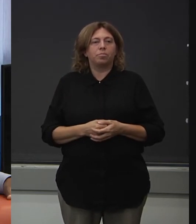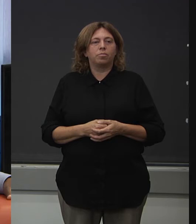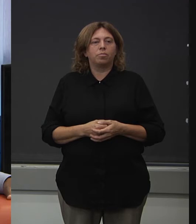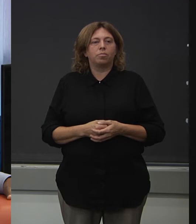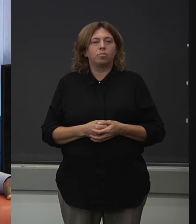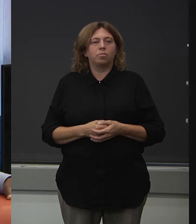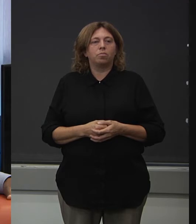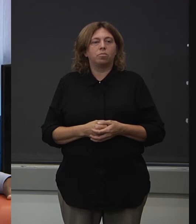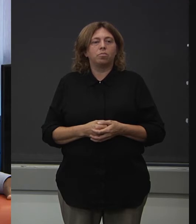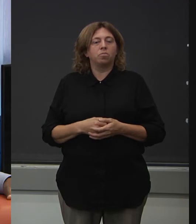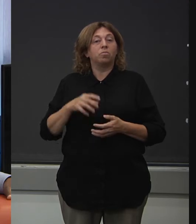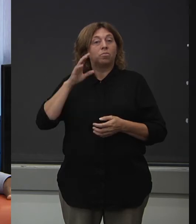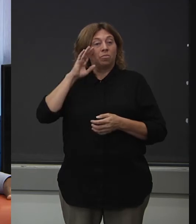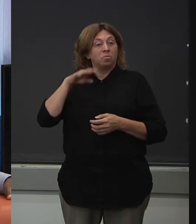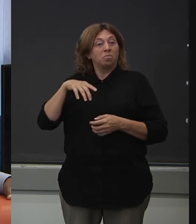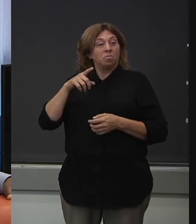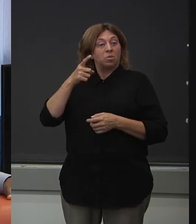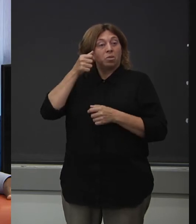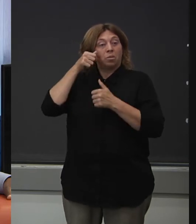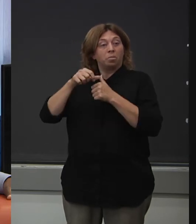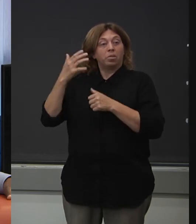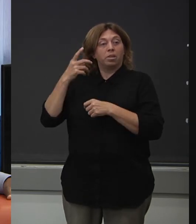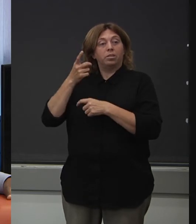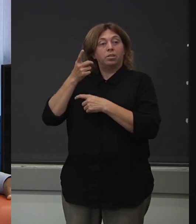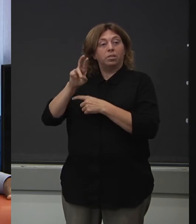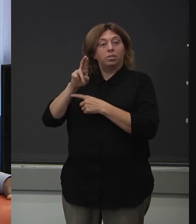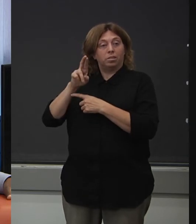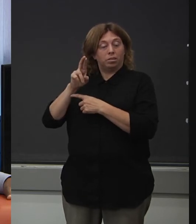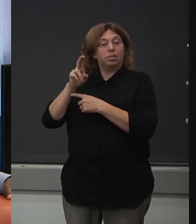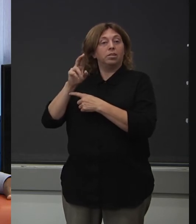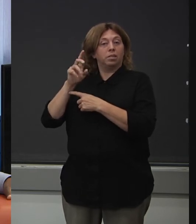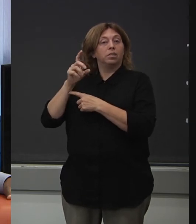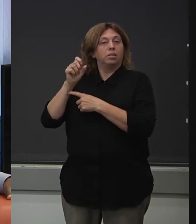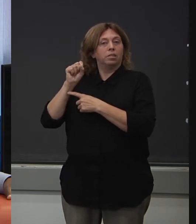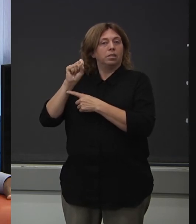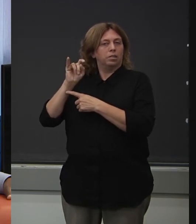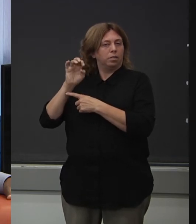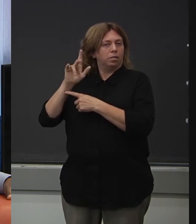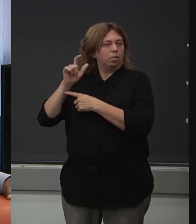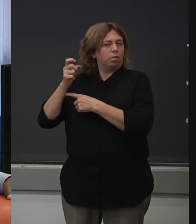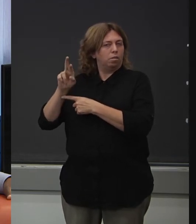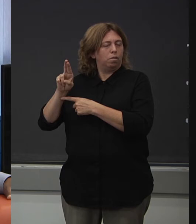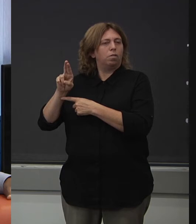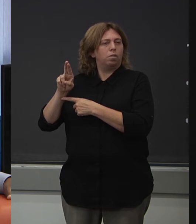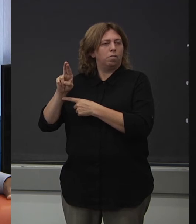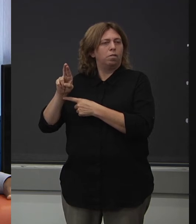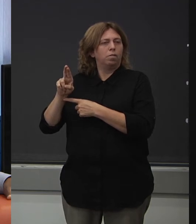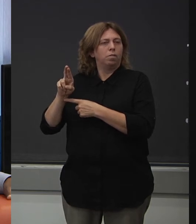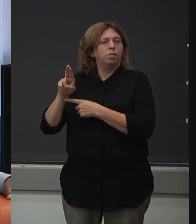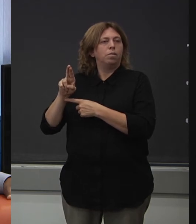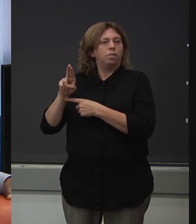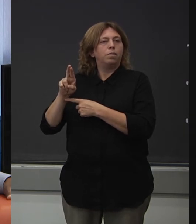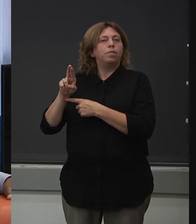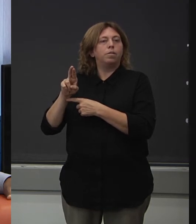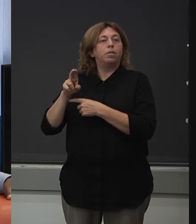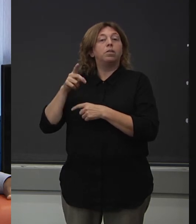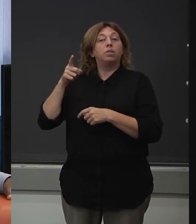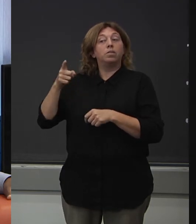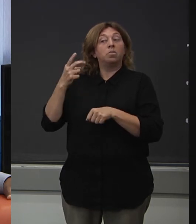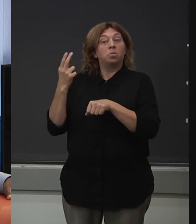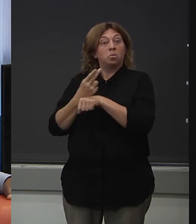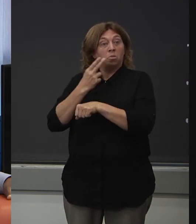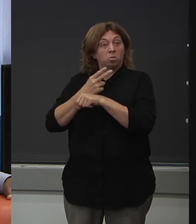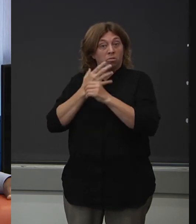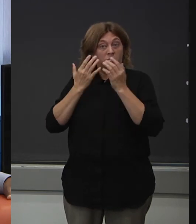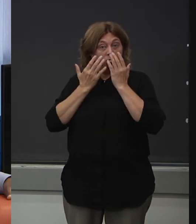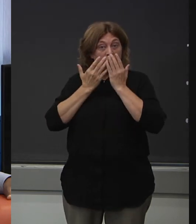Seidlinger saying that wearing a face covering, or a face shield is